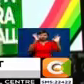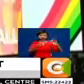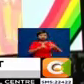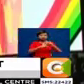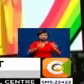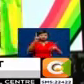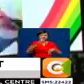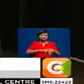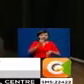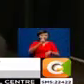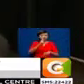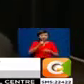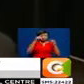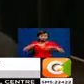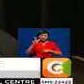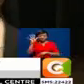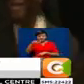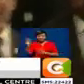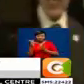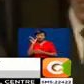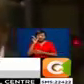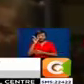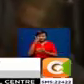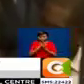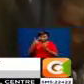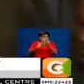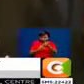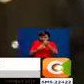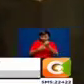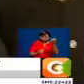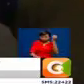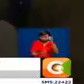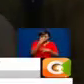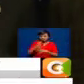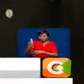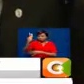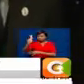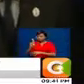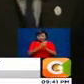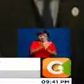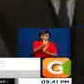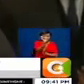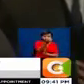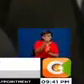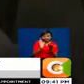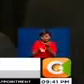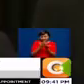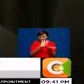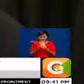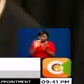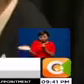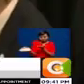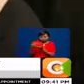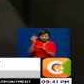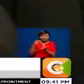in London today. The deals include partnerships between Kenya and the UK on mobilizing private finance into Kenyan projects. In a bid to